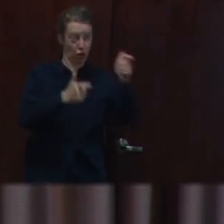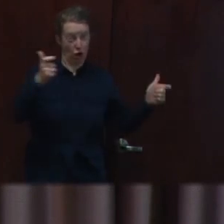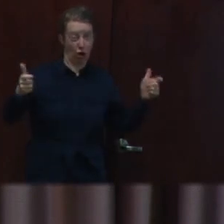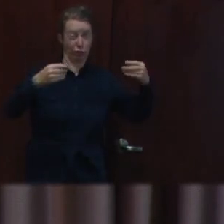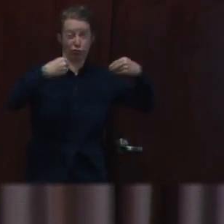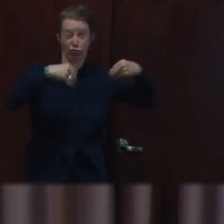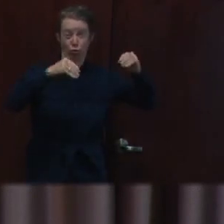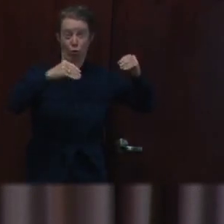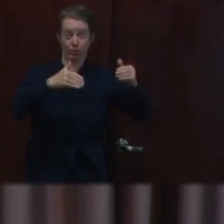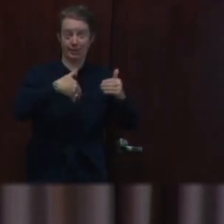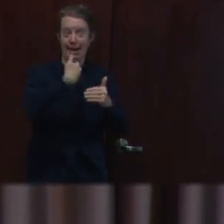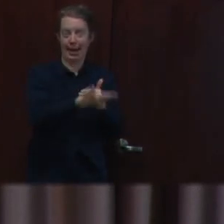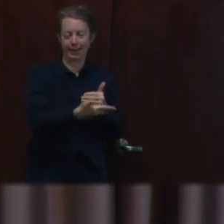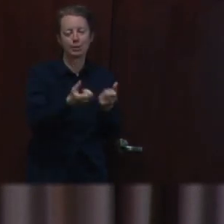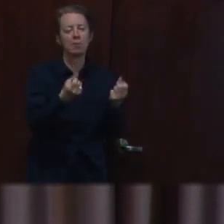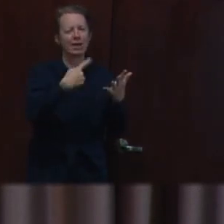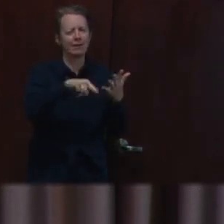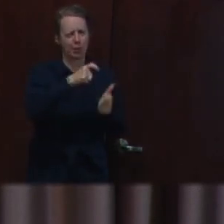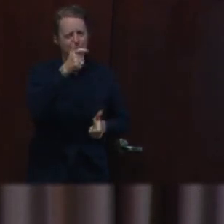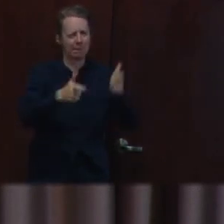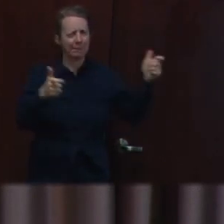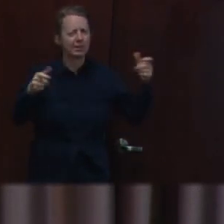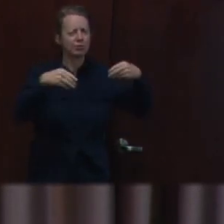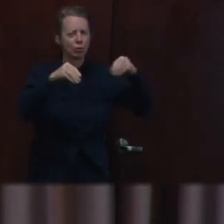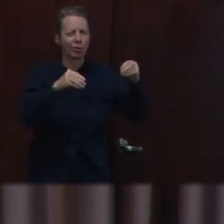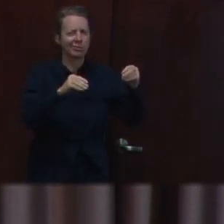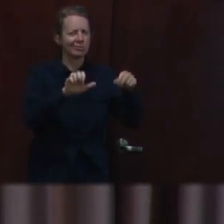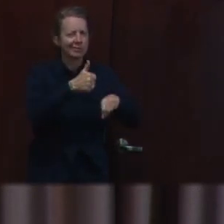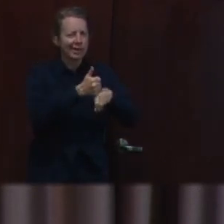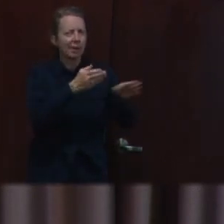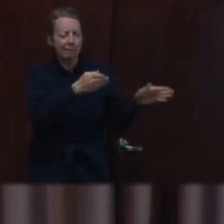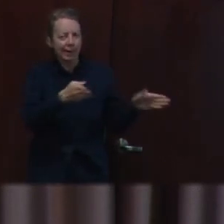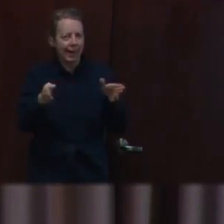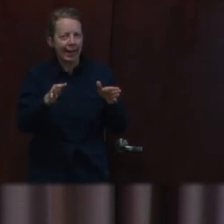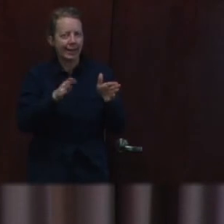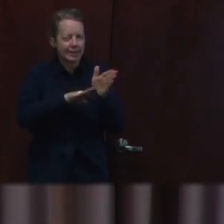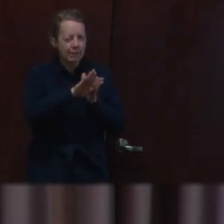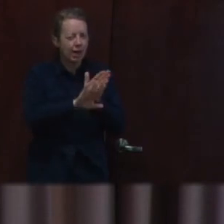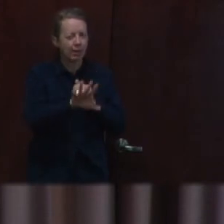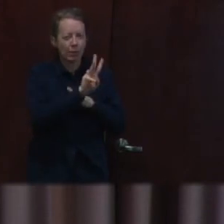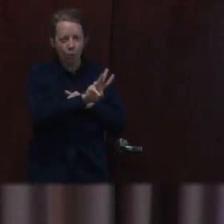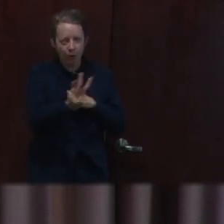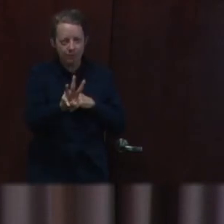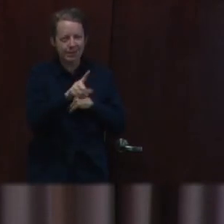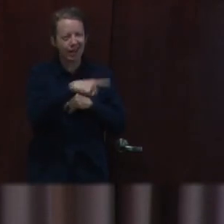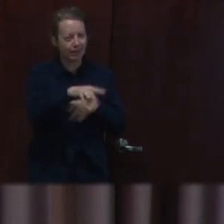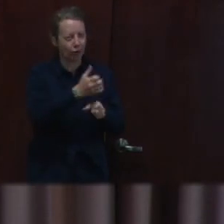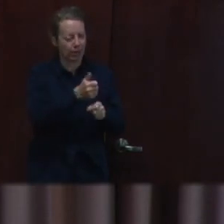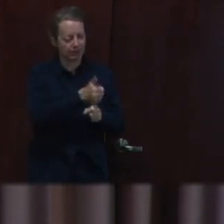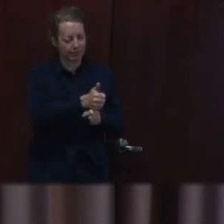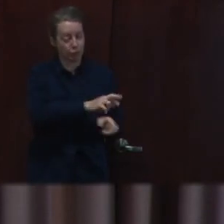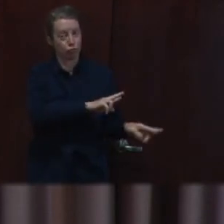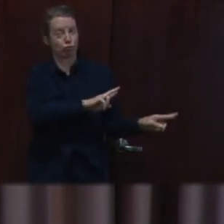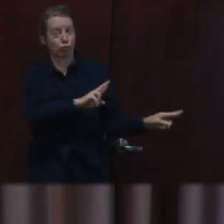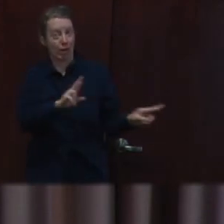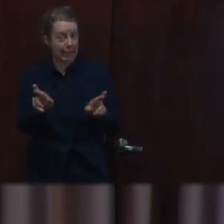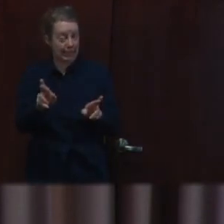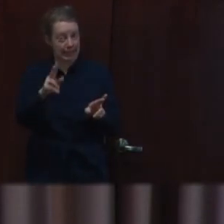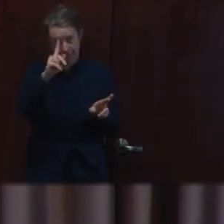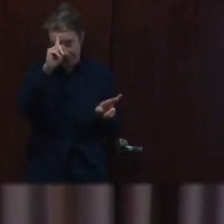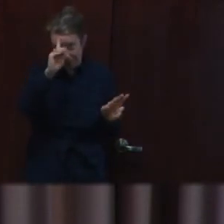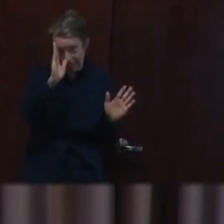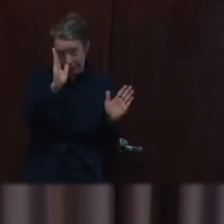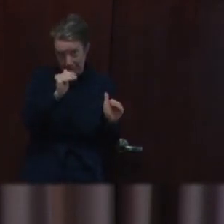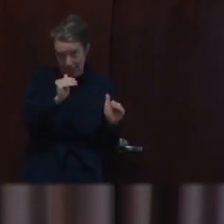creating their plans, they're putting up their websites, they're getting themselves ready in anticipation. And so I